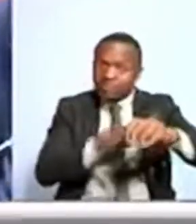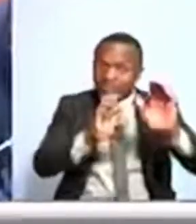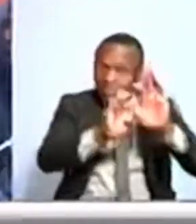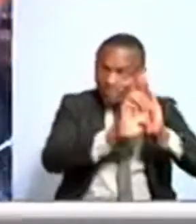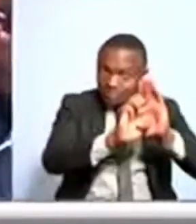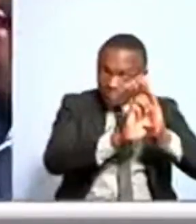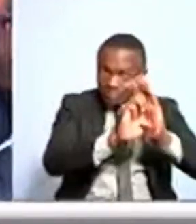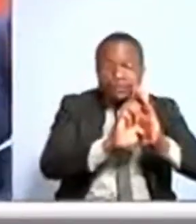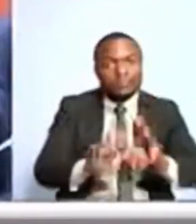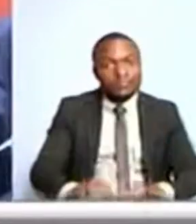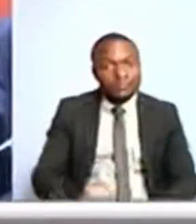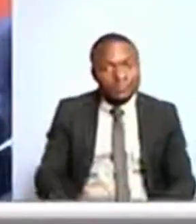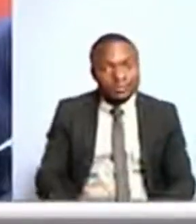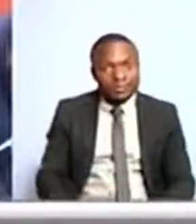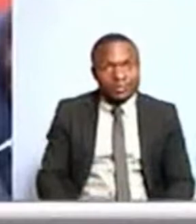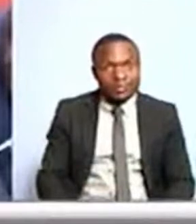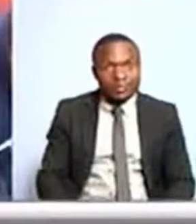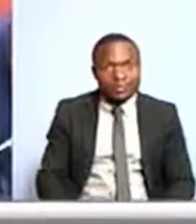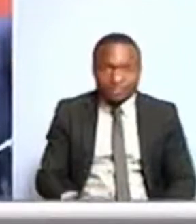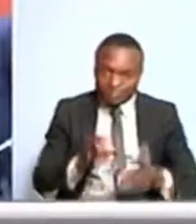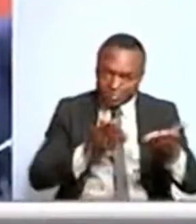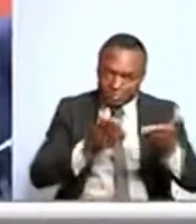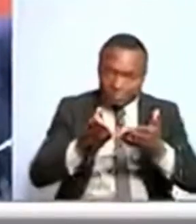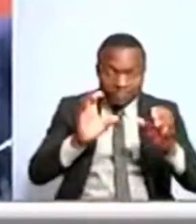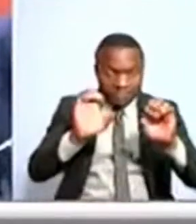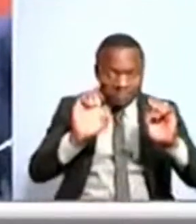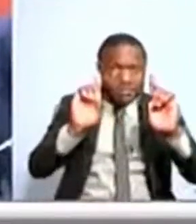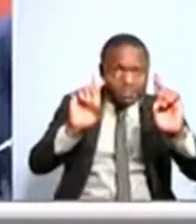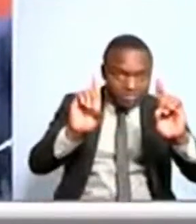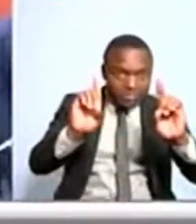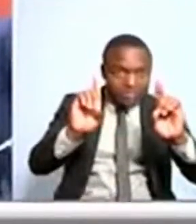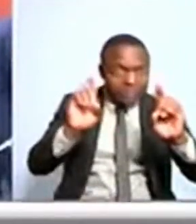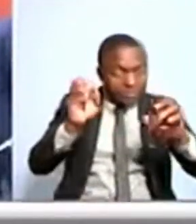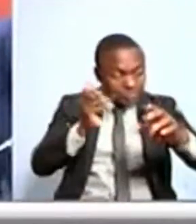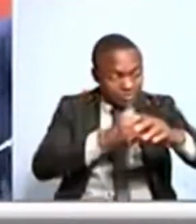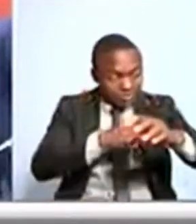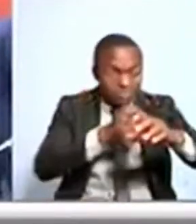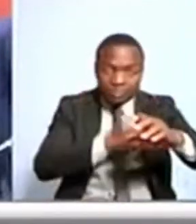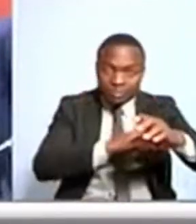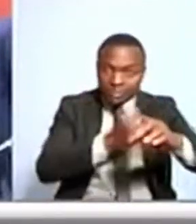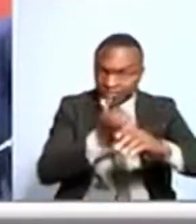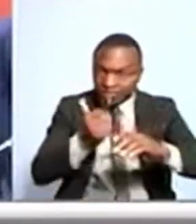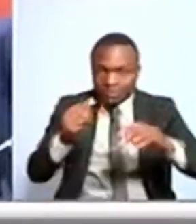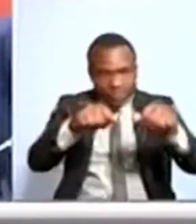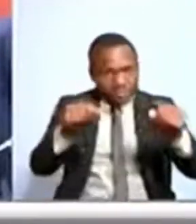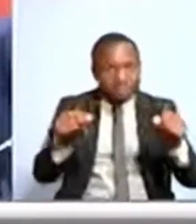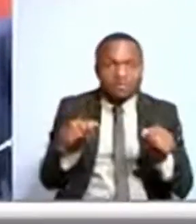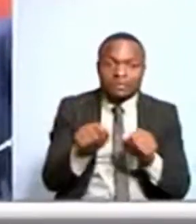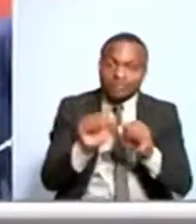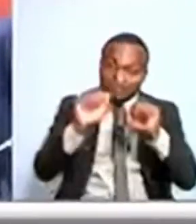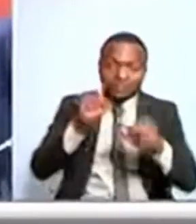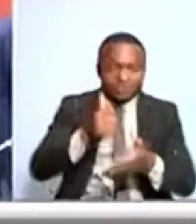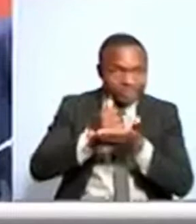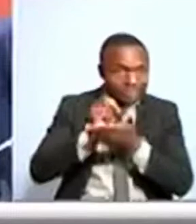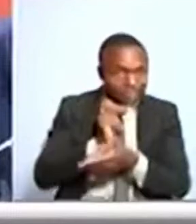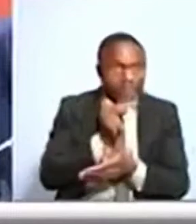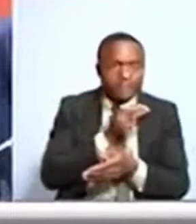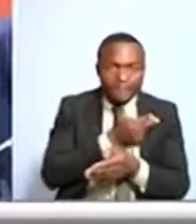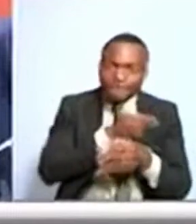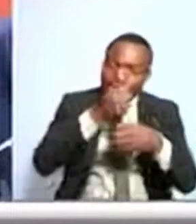example, Ramcan services, education investment plus, and other areas that can help us